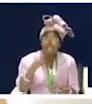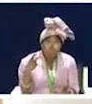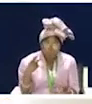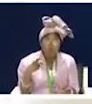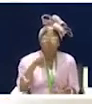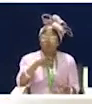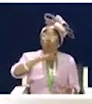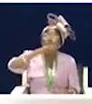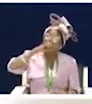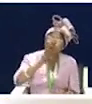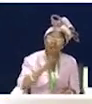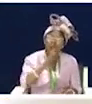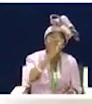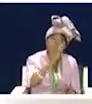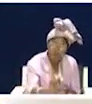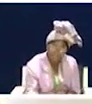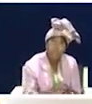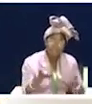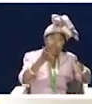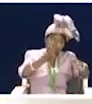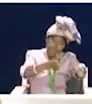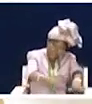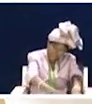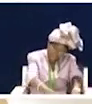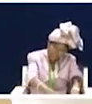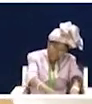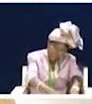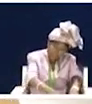you must surely die.